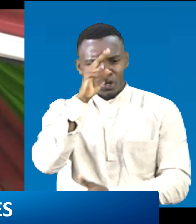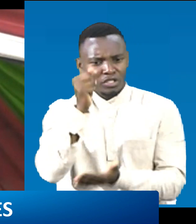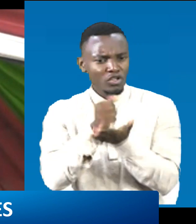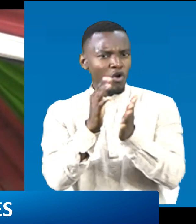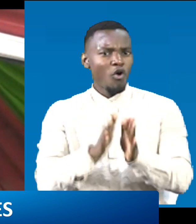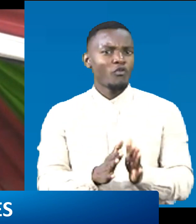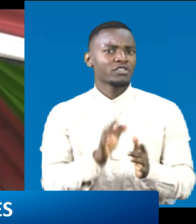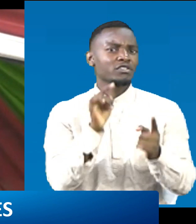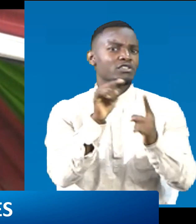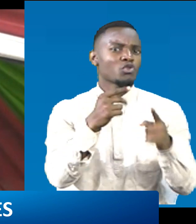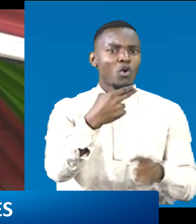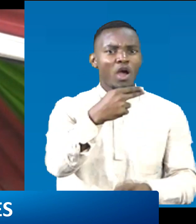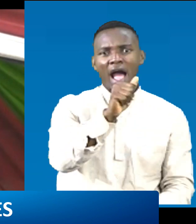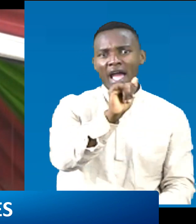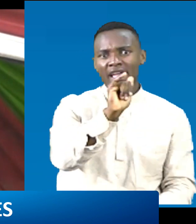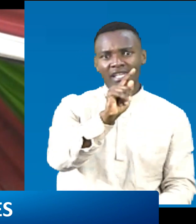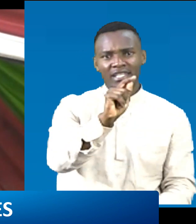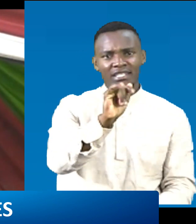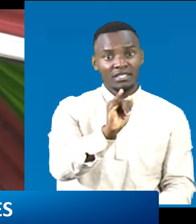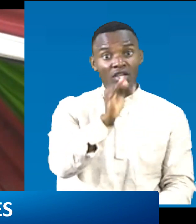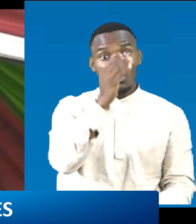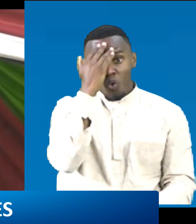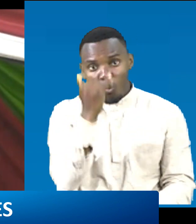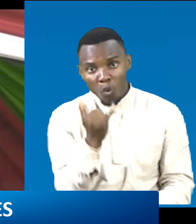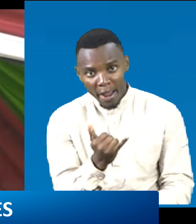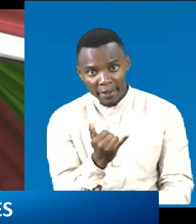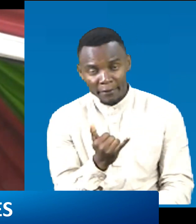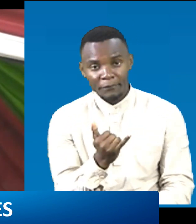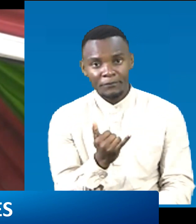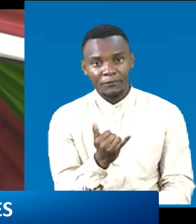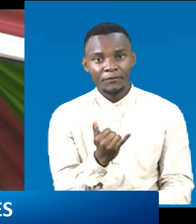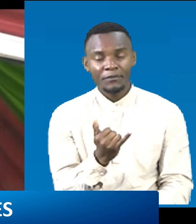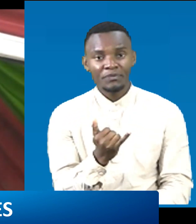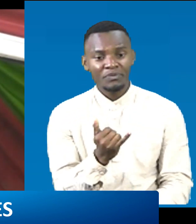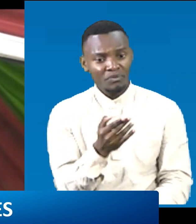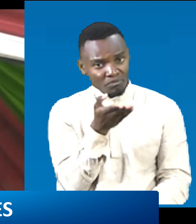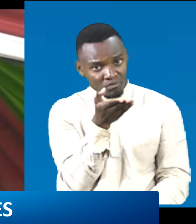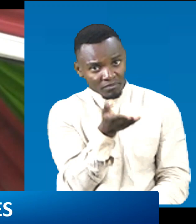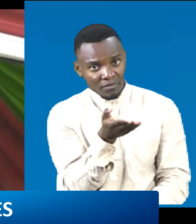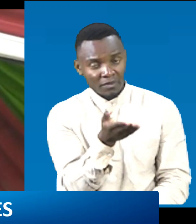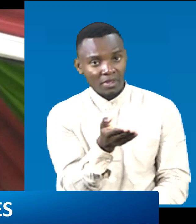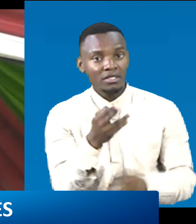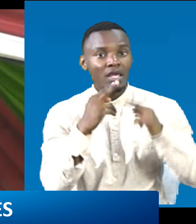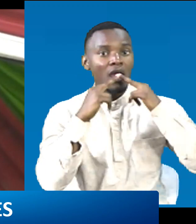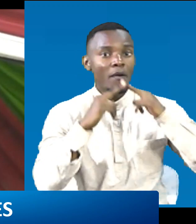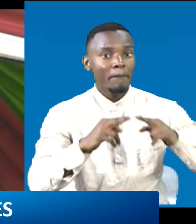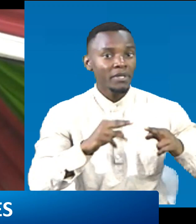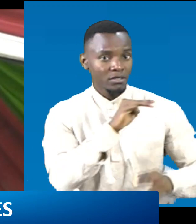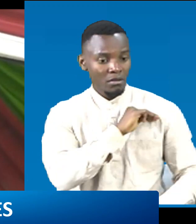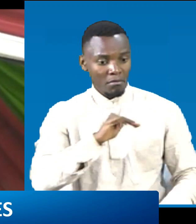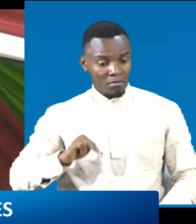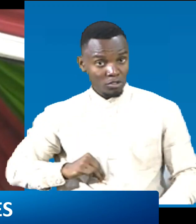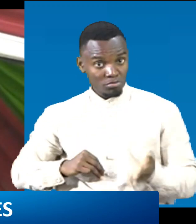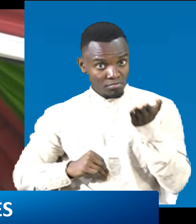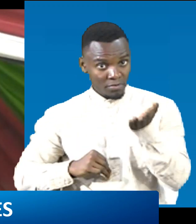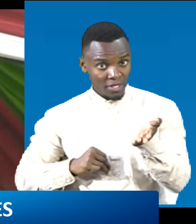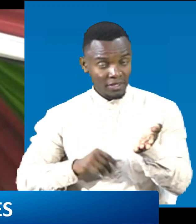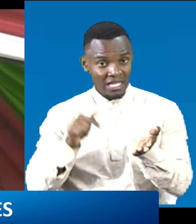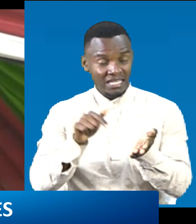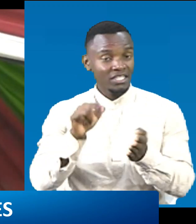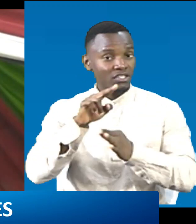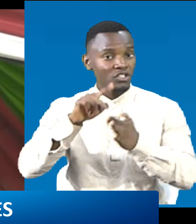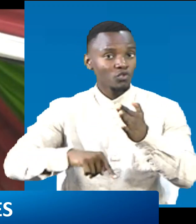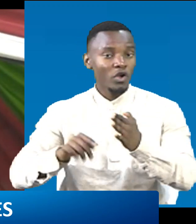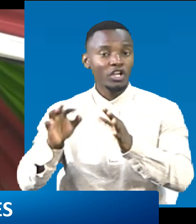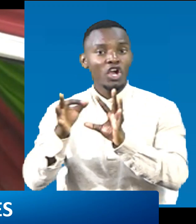officers in Haiti because the Haiti peace mission is a United